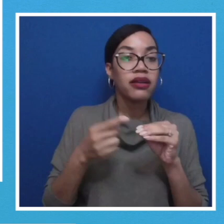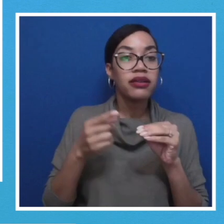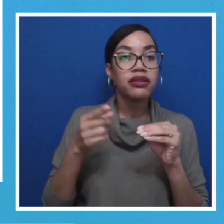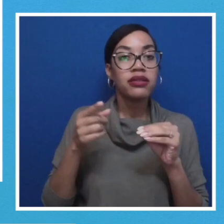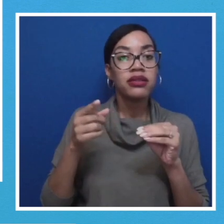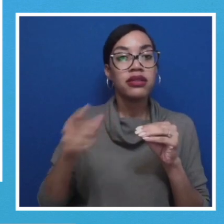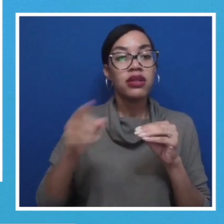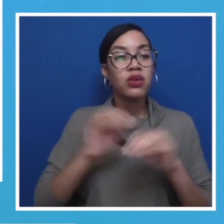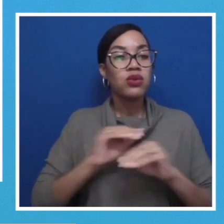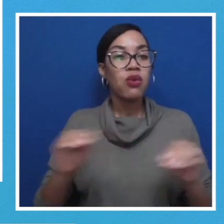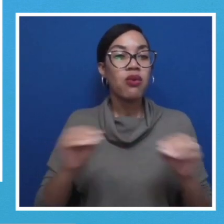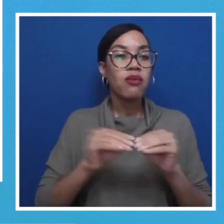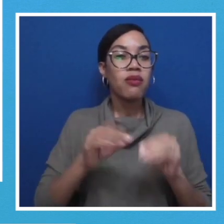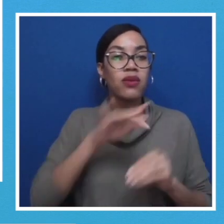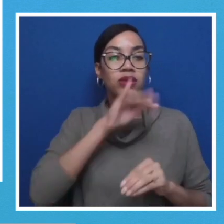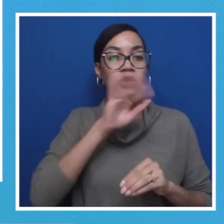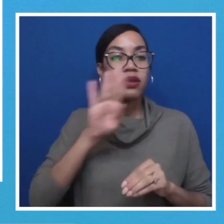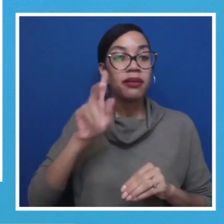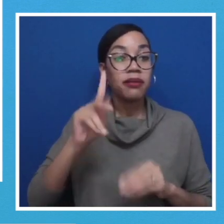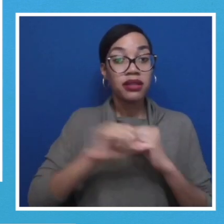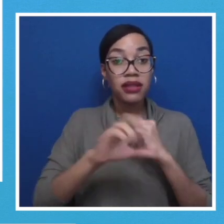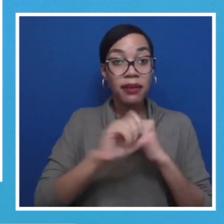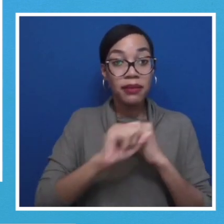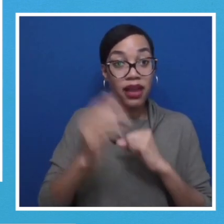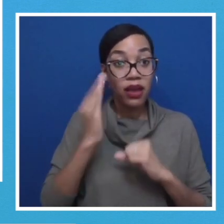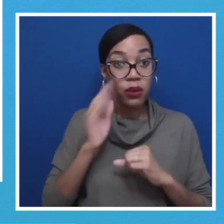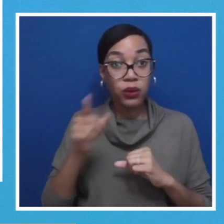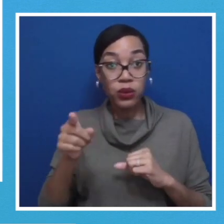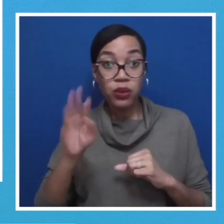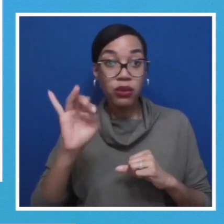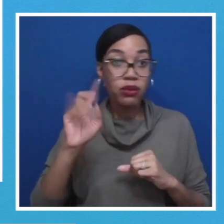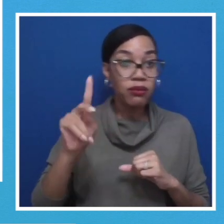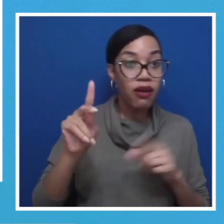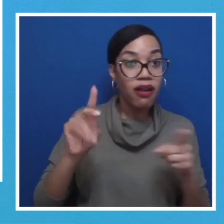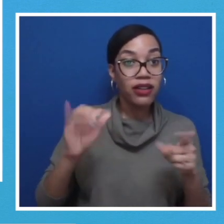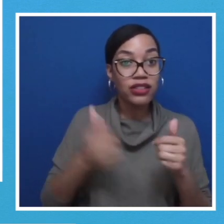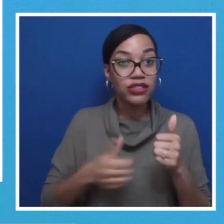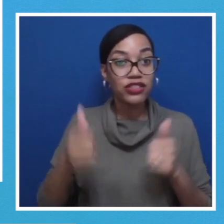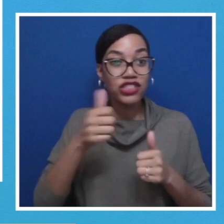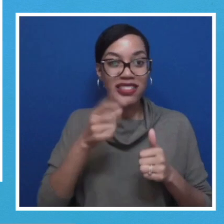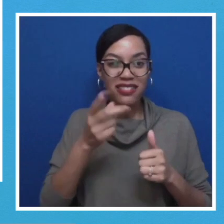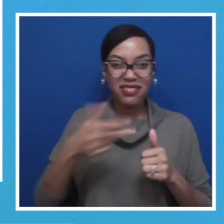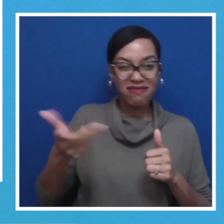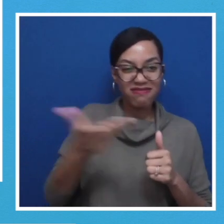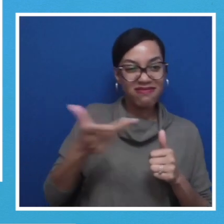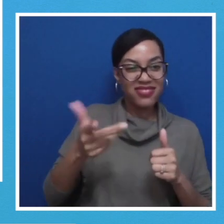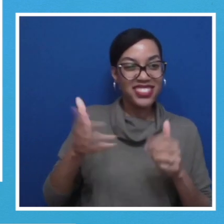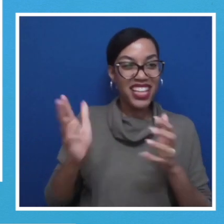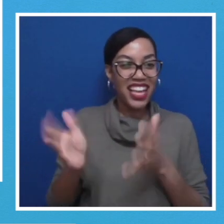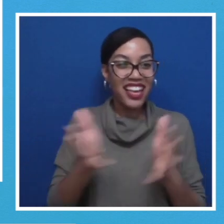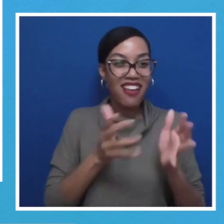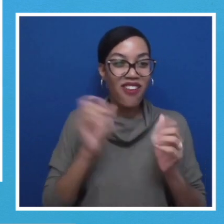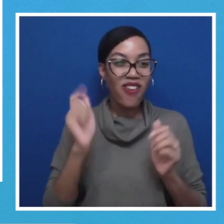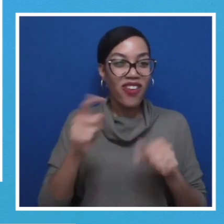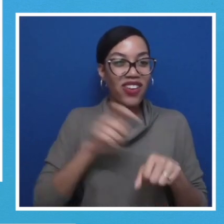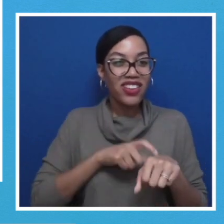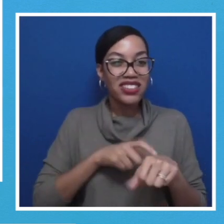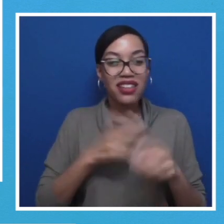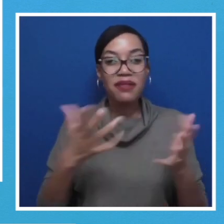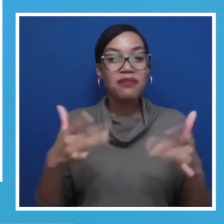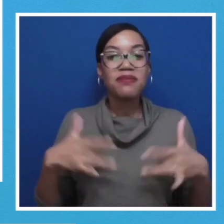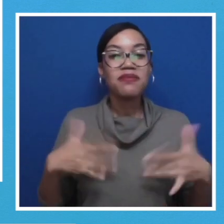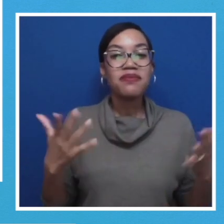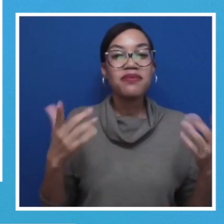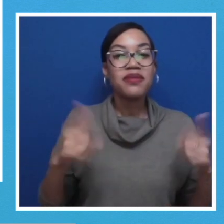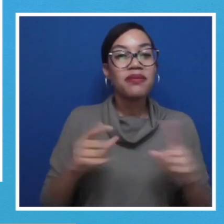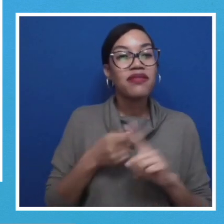was familiarity with you and Mark and Chief Na'moks, like y'all hang out all the time. And Alex, what's going